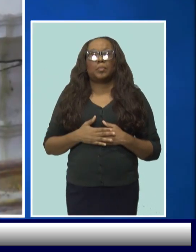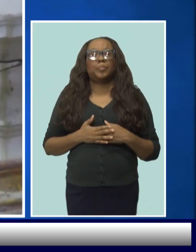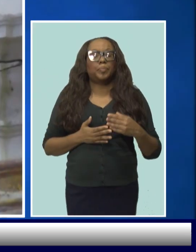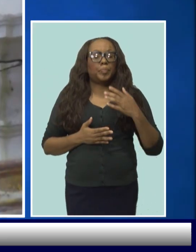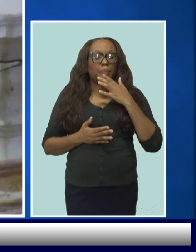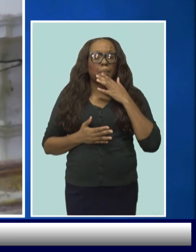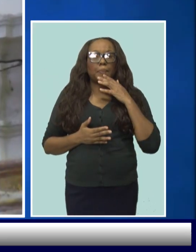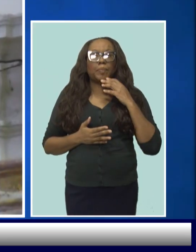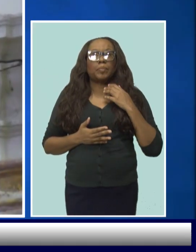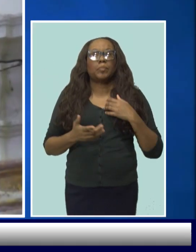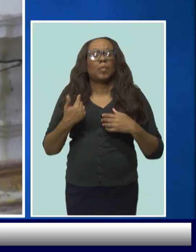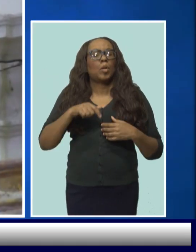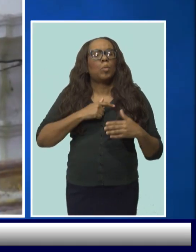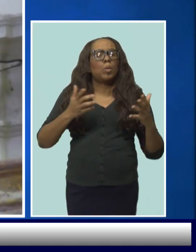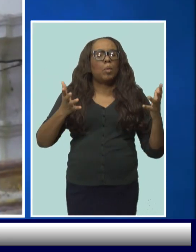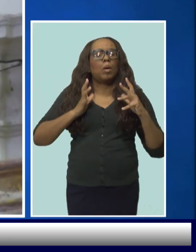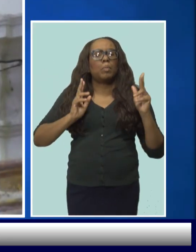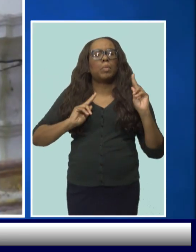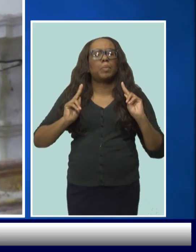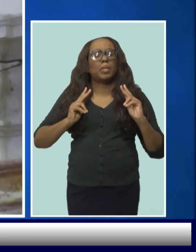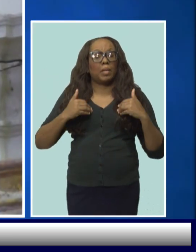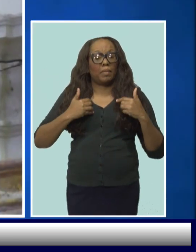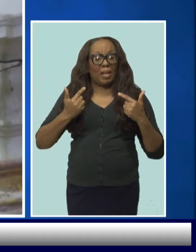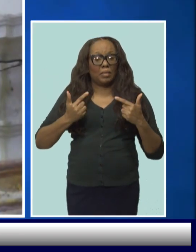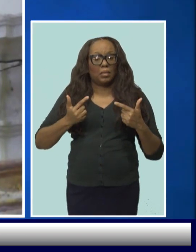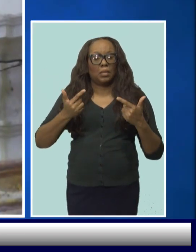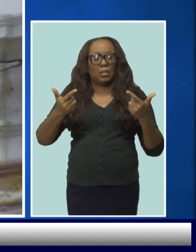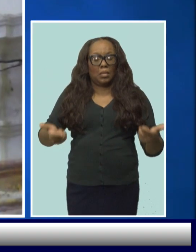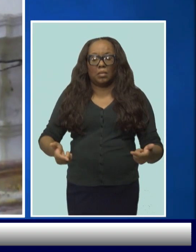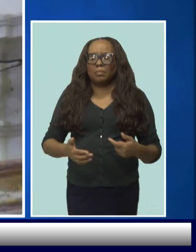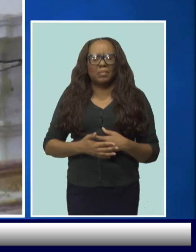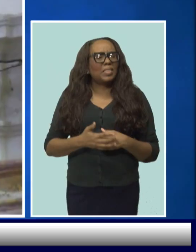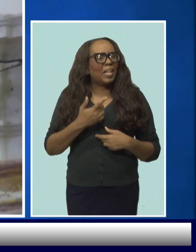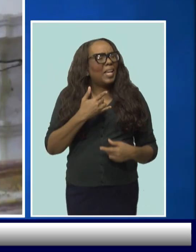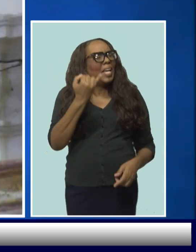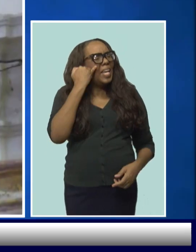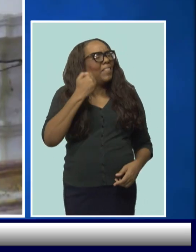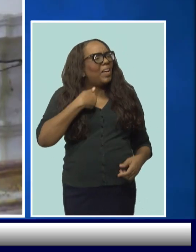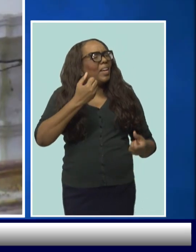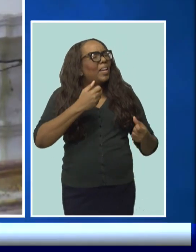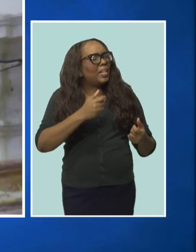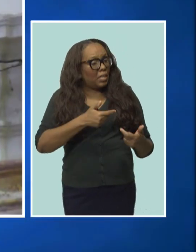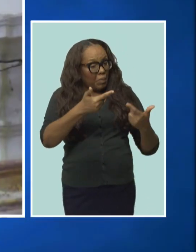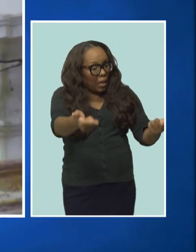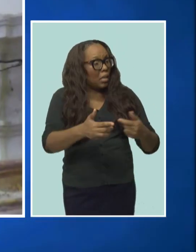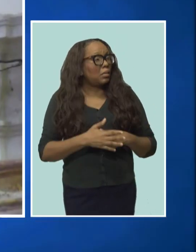if I give up my gun, will the other guy give up his?